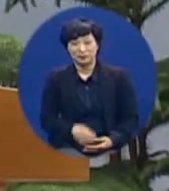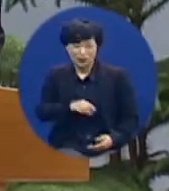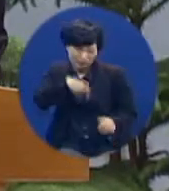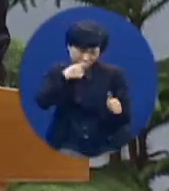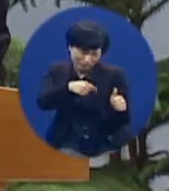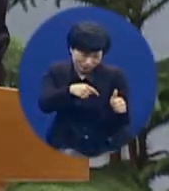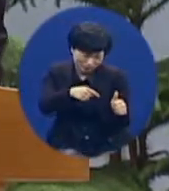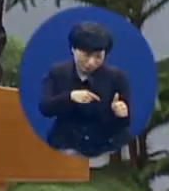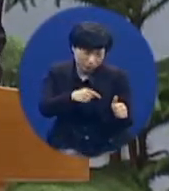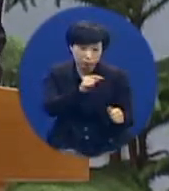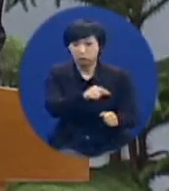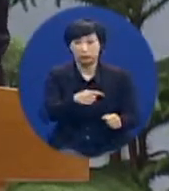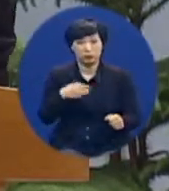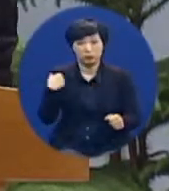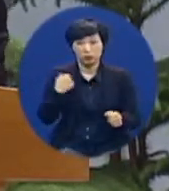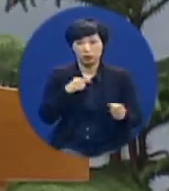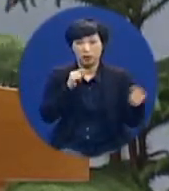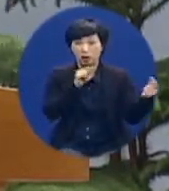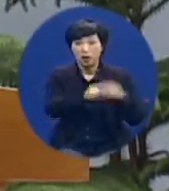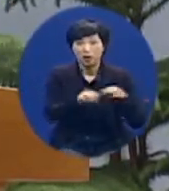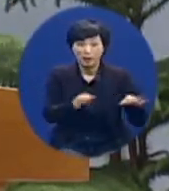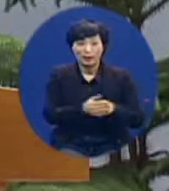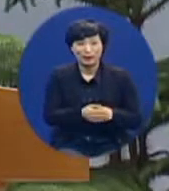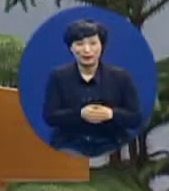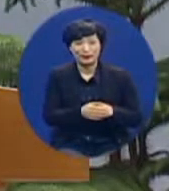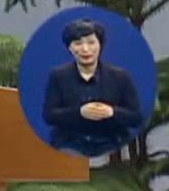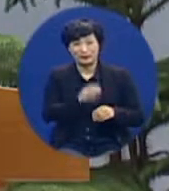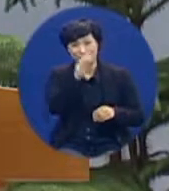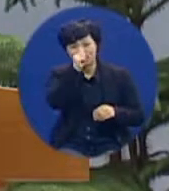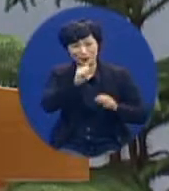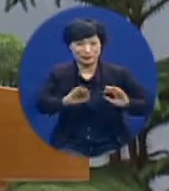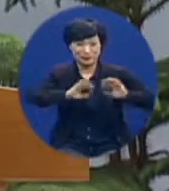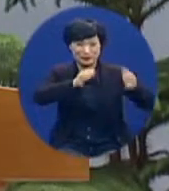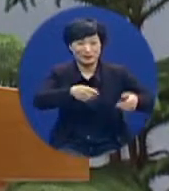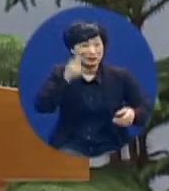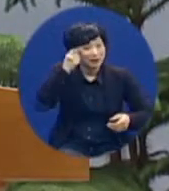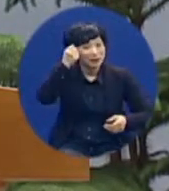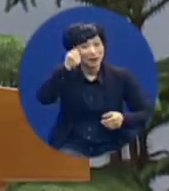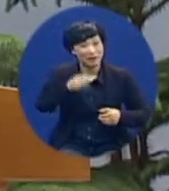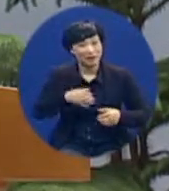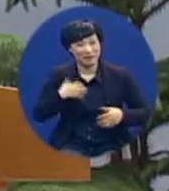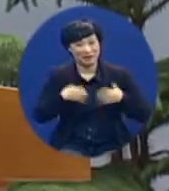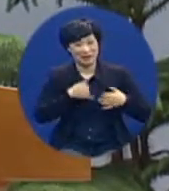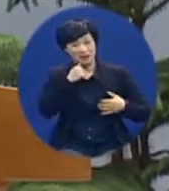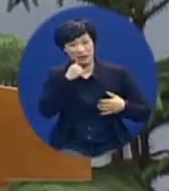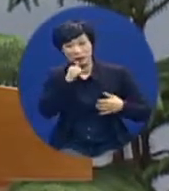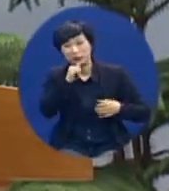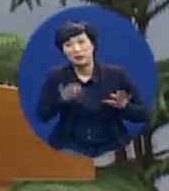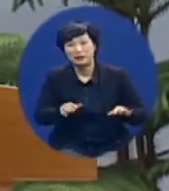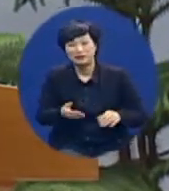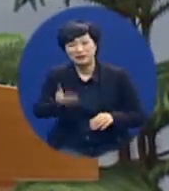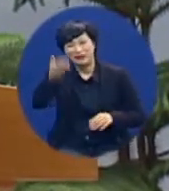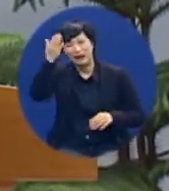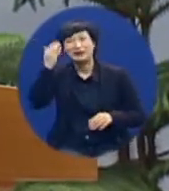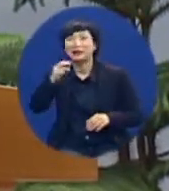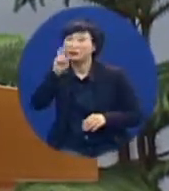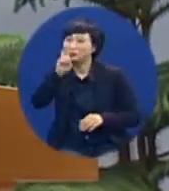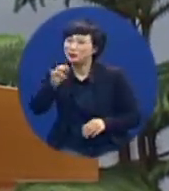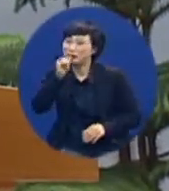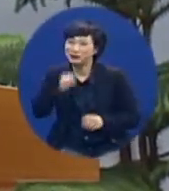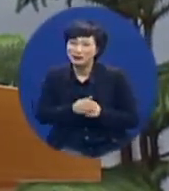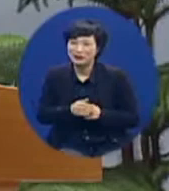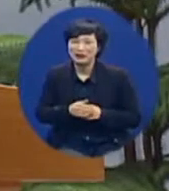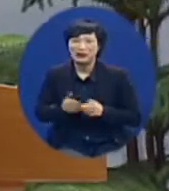However, they are told what is right, they like the world. There is an old song, get a rose while you